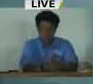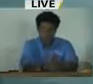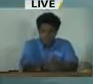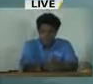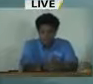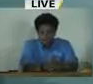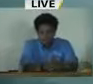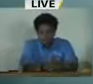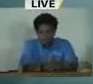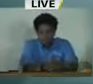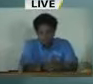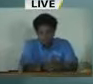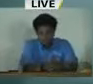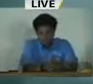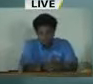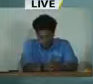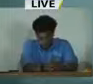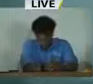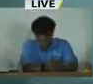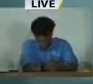Member,